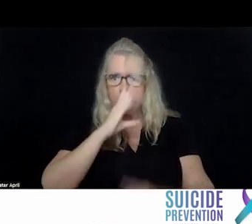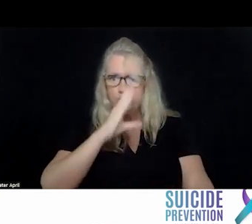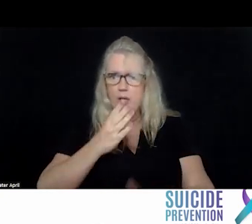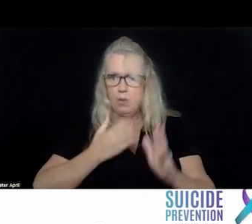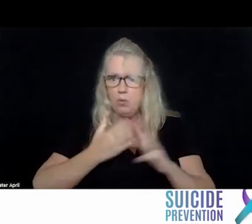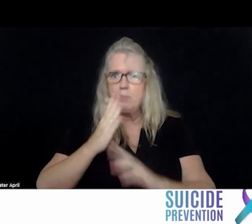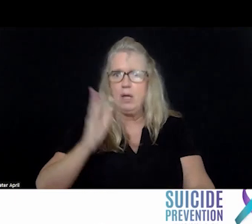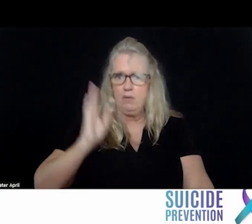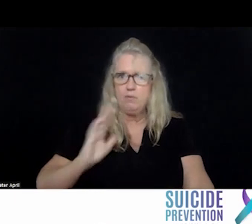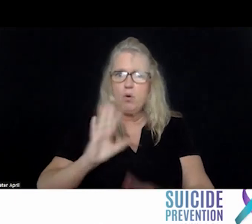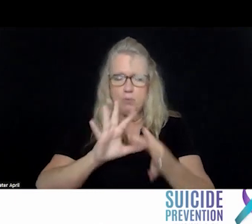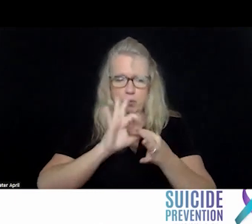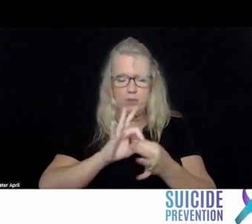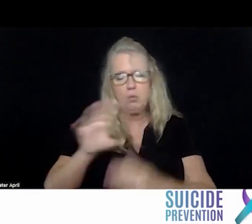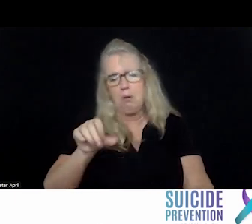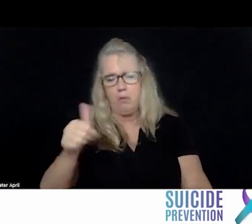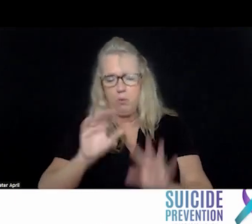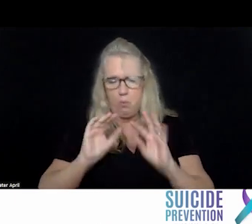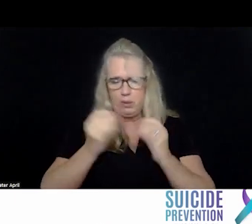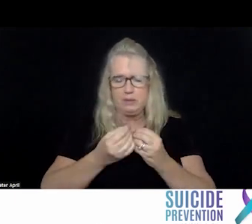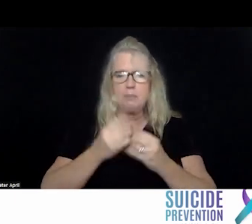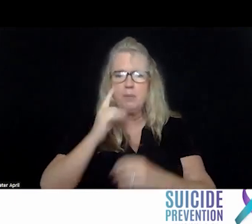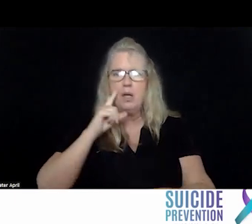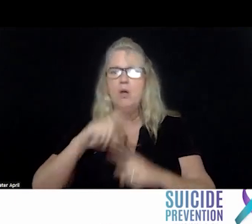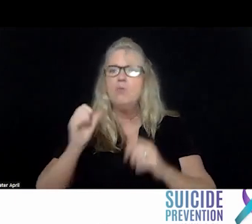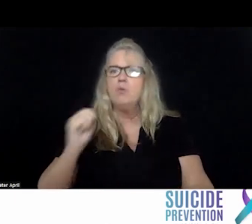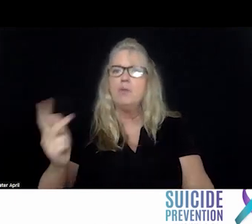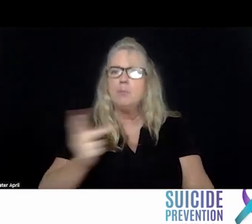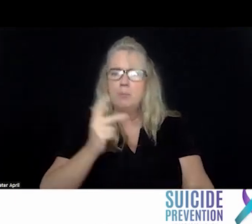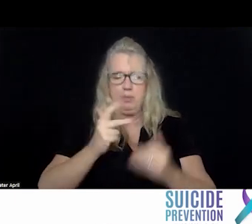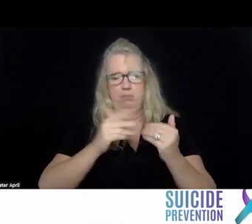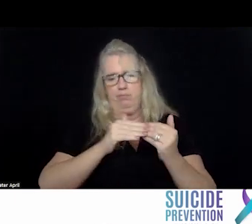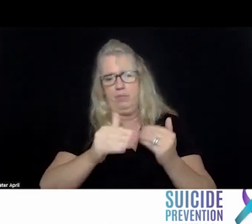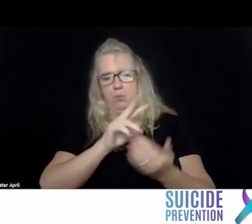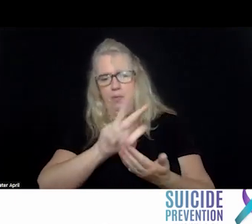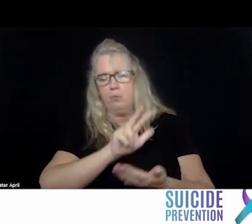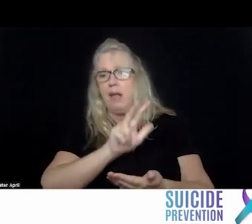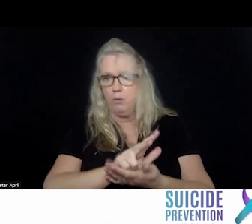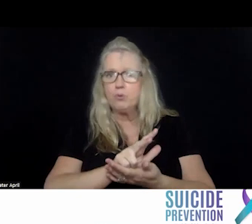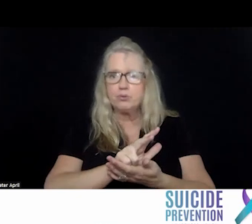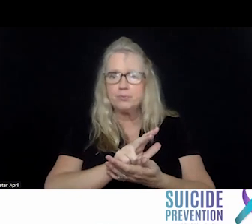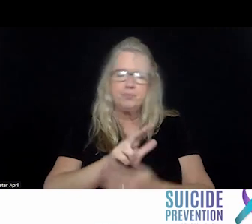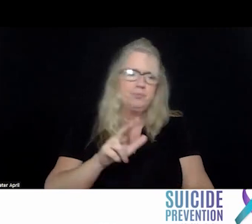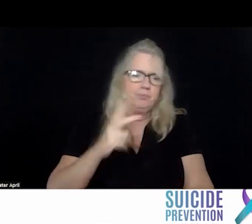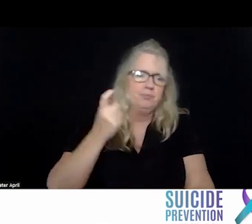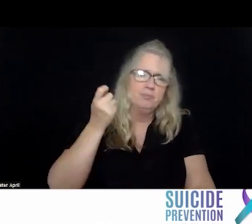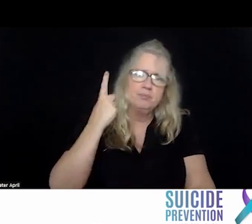formal relationship with another organization, a mobile crisis response within 3 hours. And